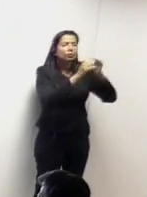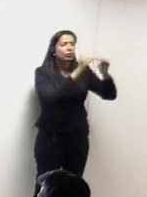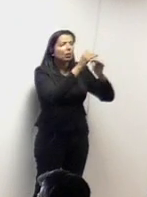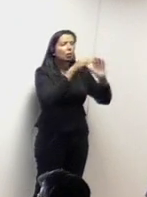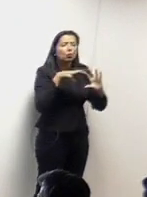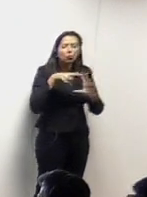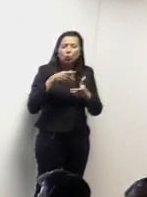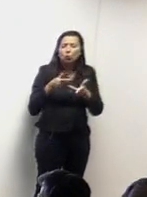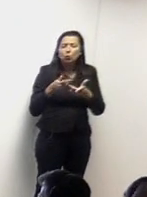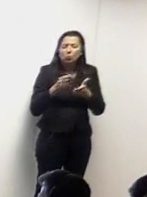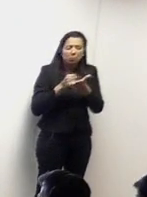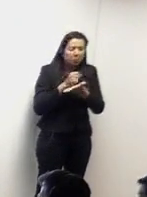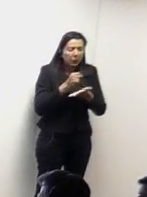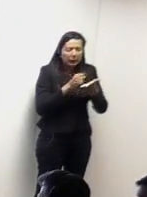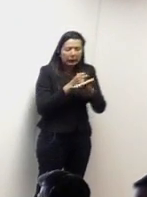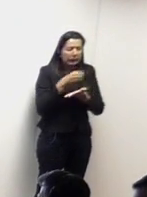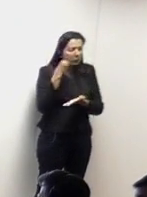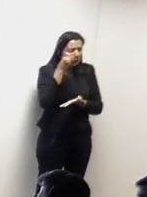and our education.